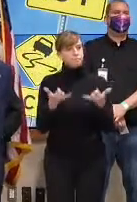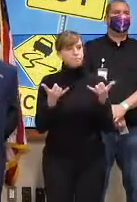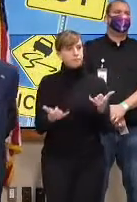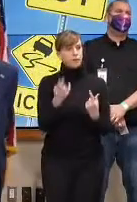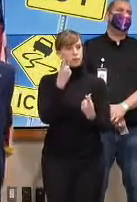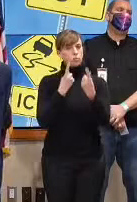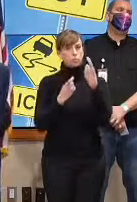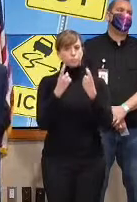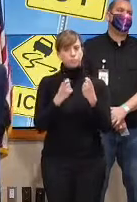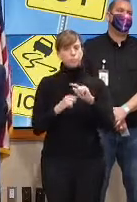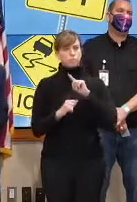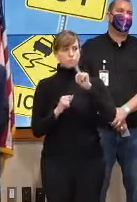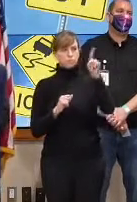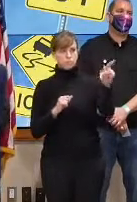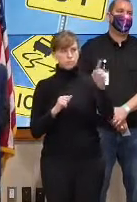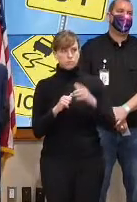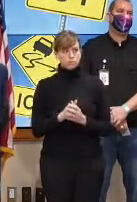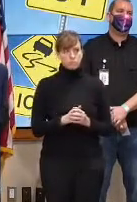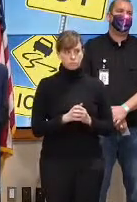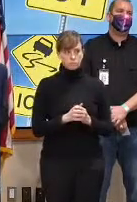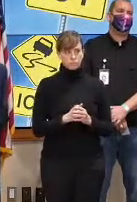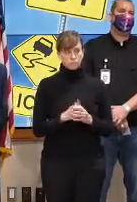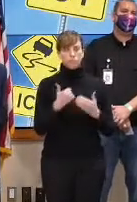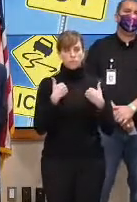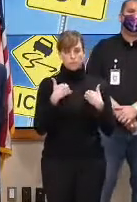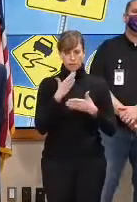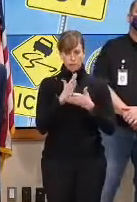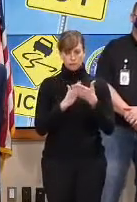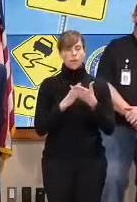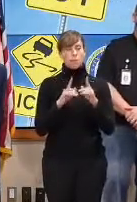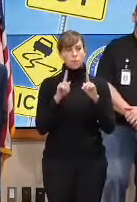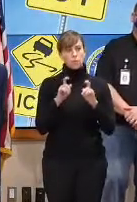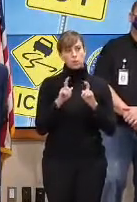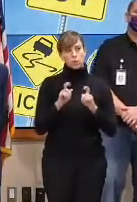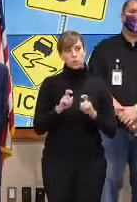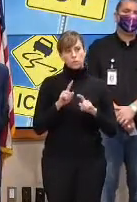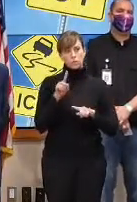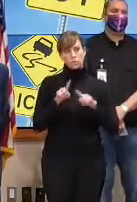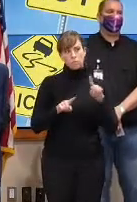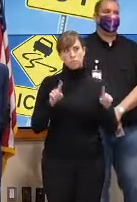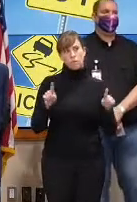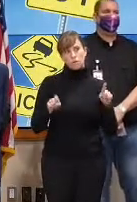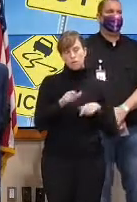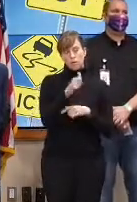Okay, I got some questions from other outlets. Let me just pull them out. They just sent them to me.